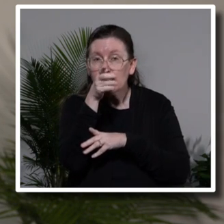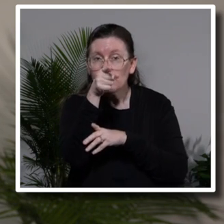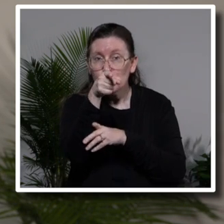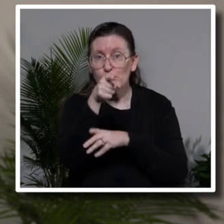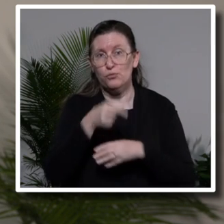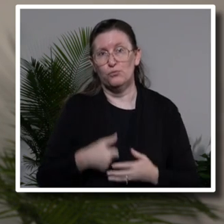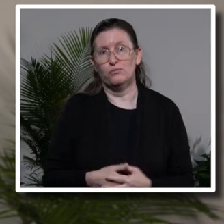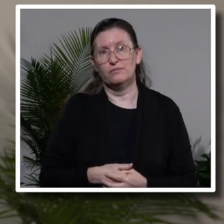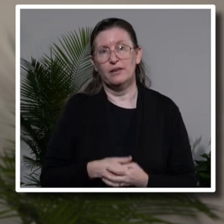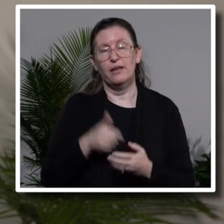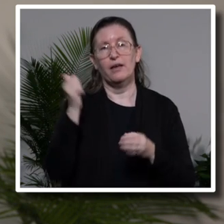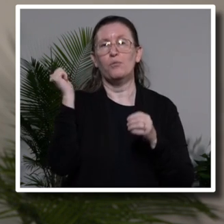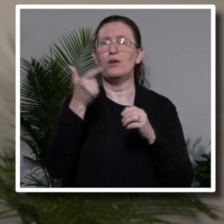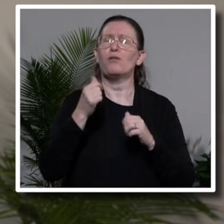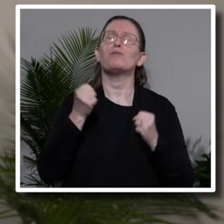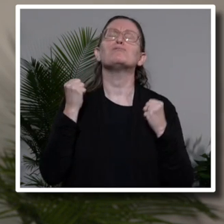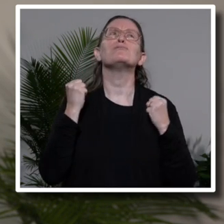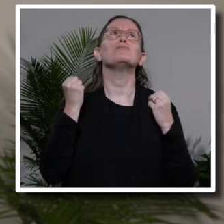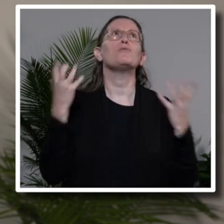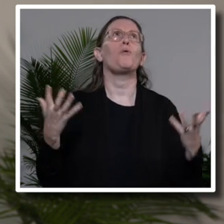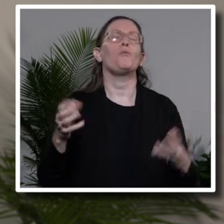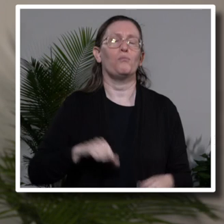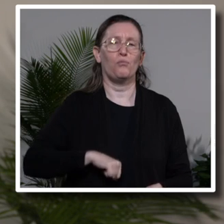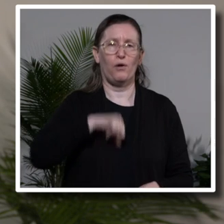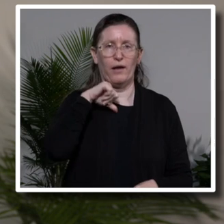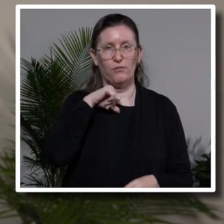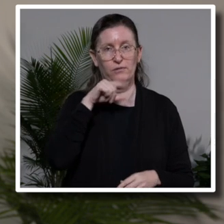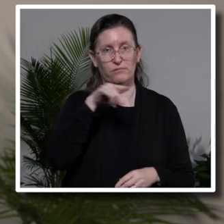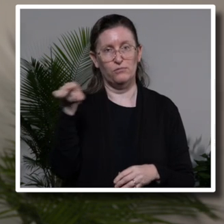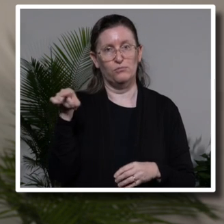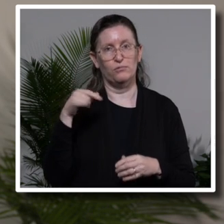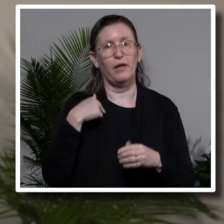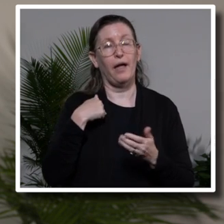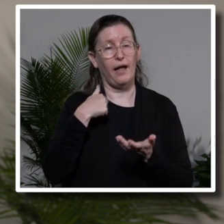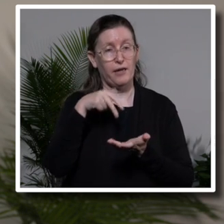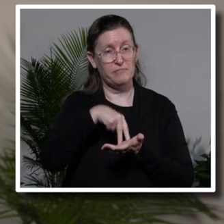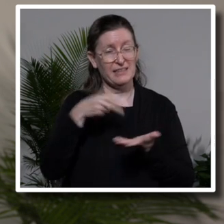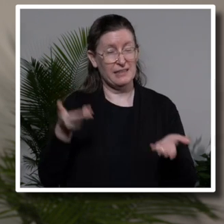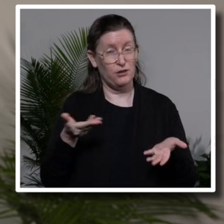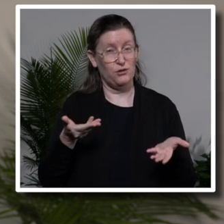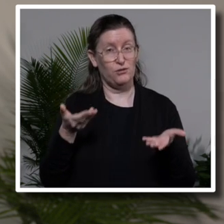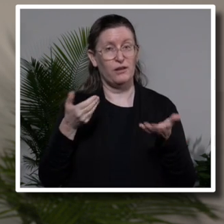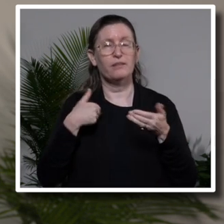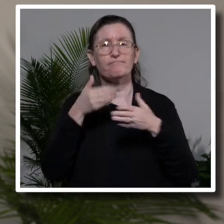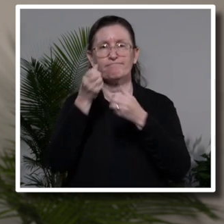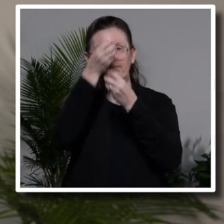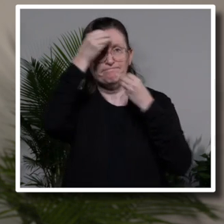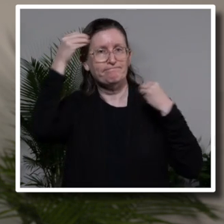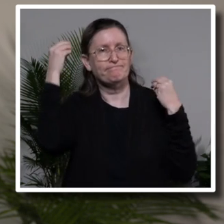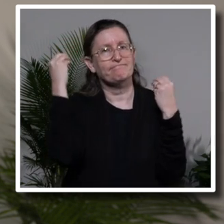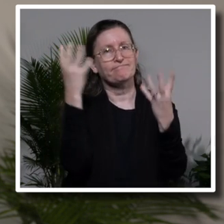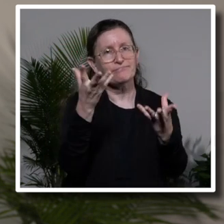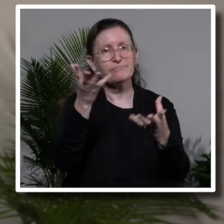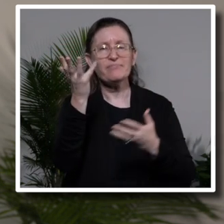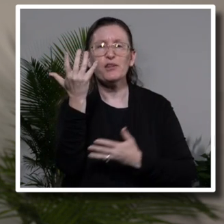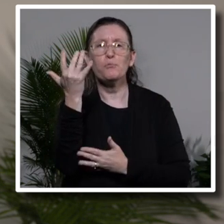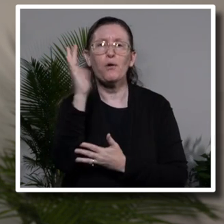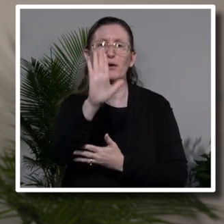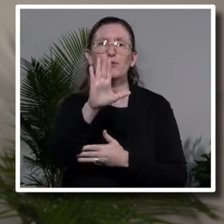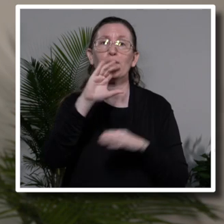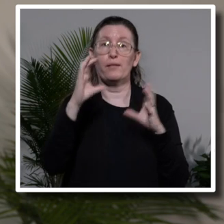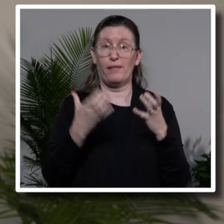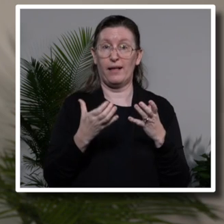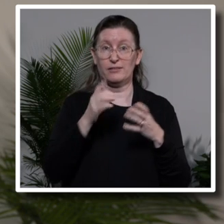you. We are all incredibly proud of you as a class, and I stand here today to share with you all why your class, the class